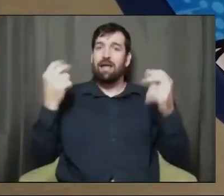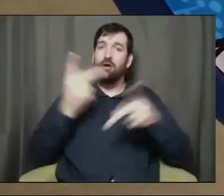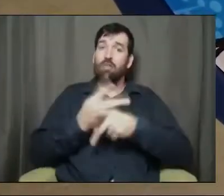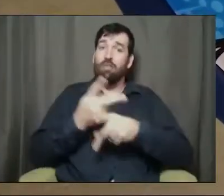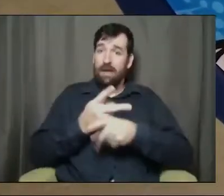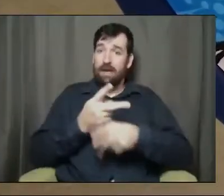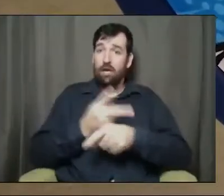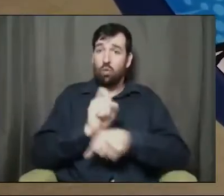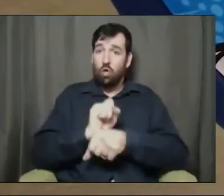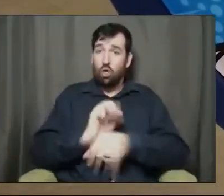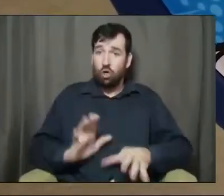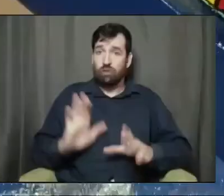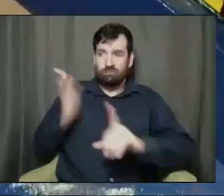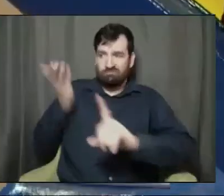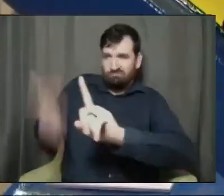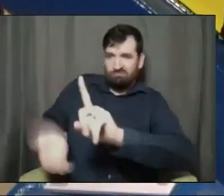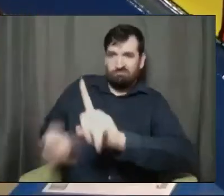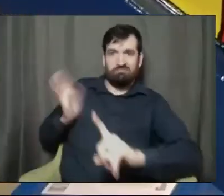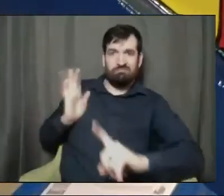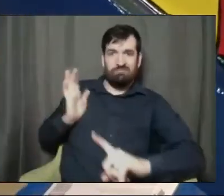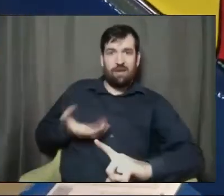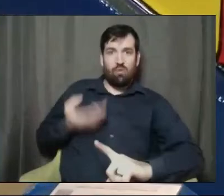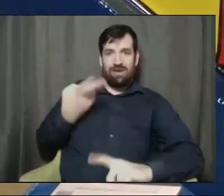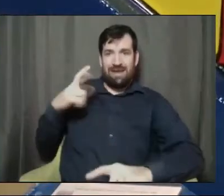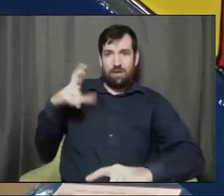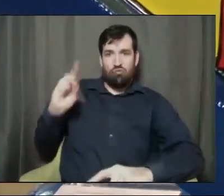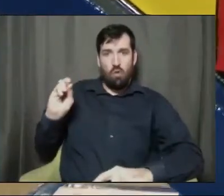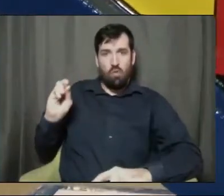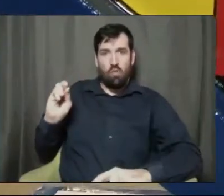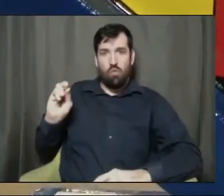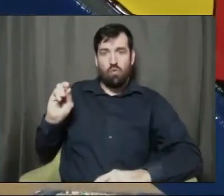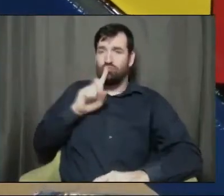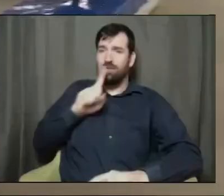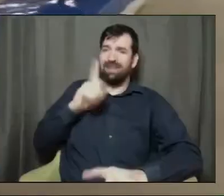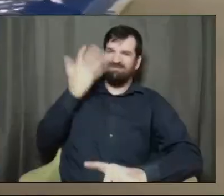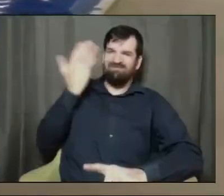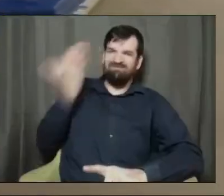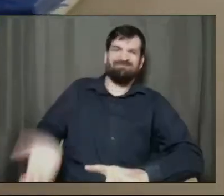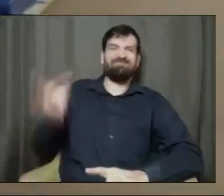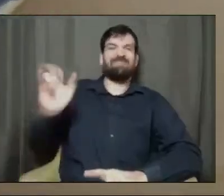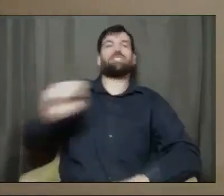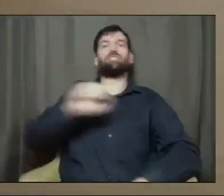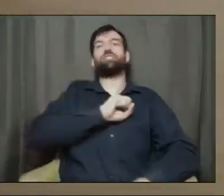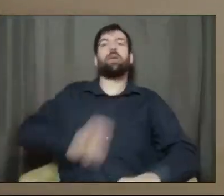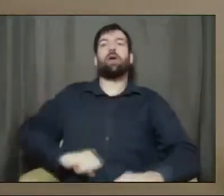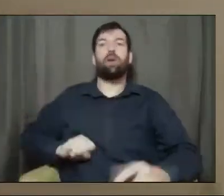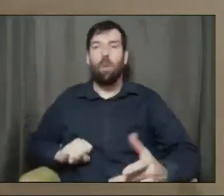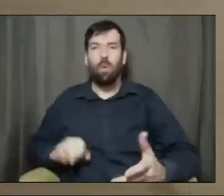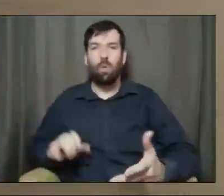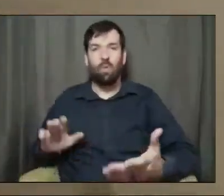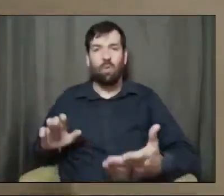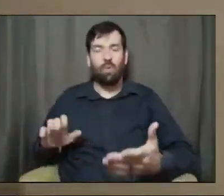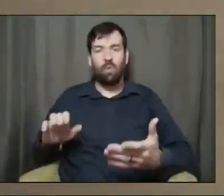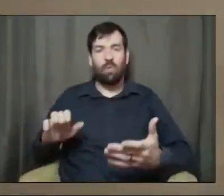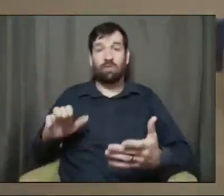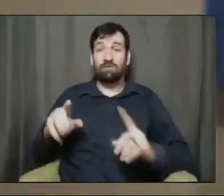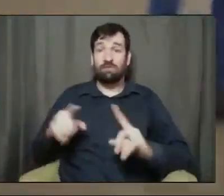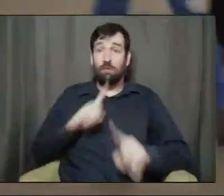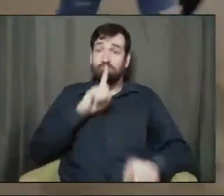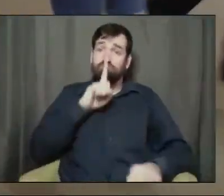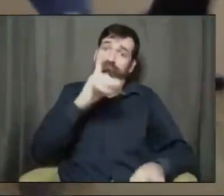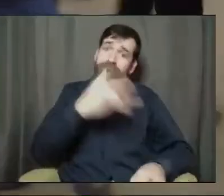heroes, and there is a heart that really represents that superhero. And from the bottom of our hearts, thank you